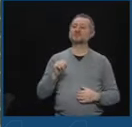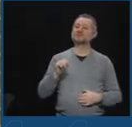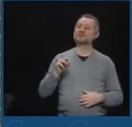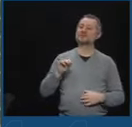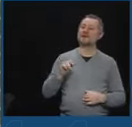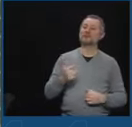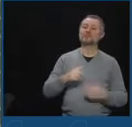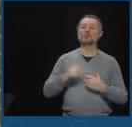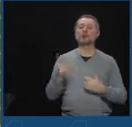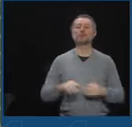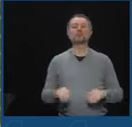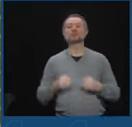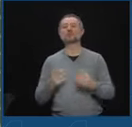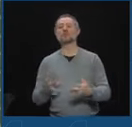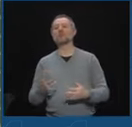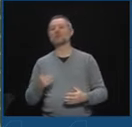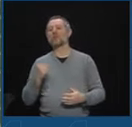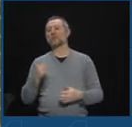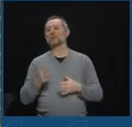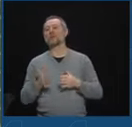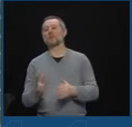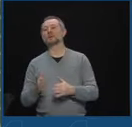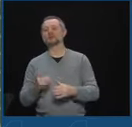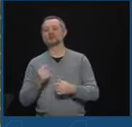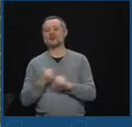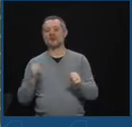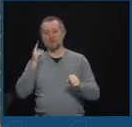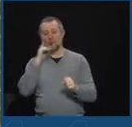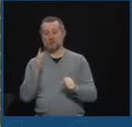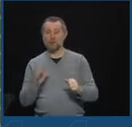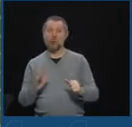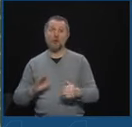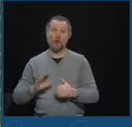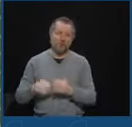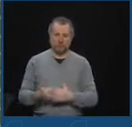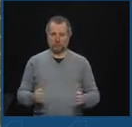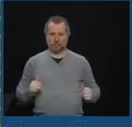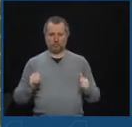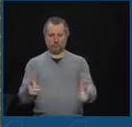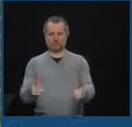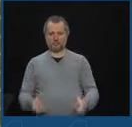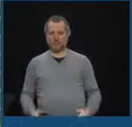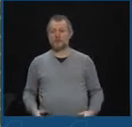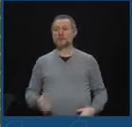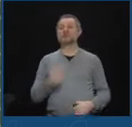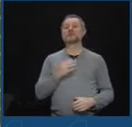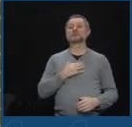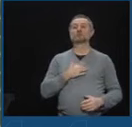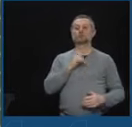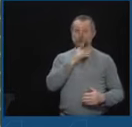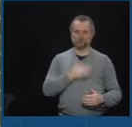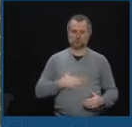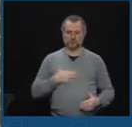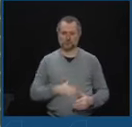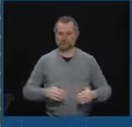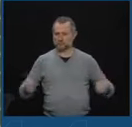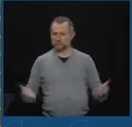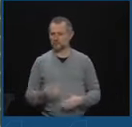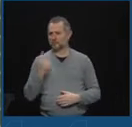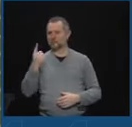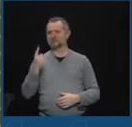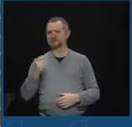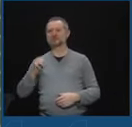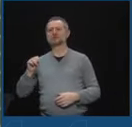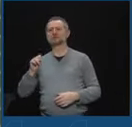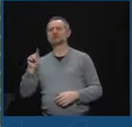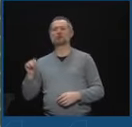a path to safety for all of us. So now it gives me great pleasure to introduce one of our stars